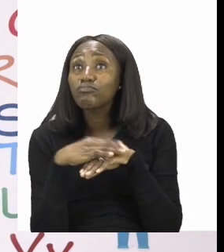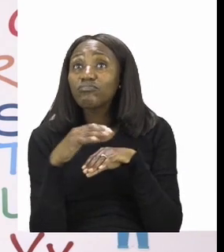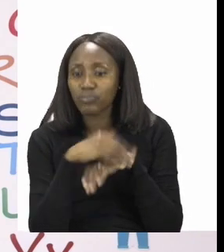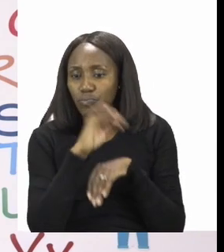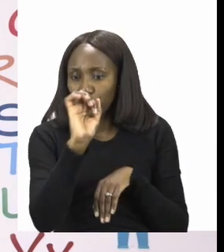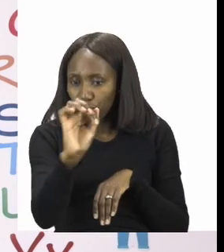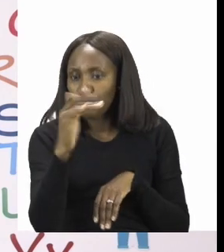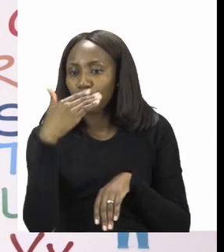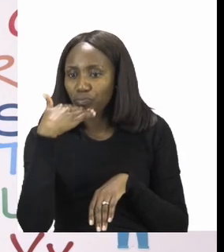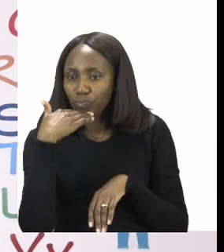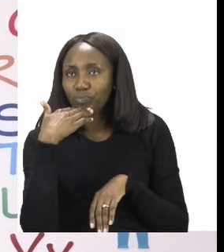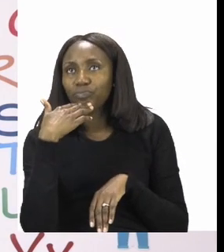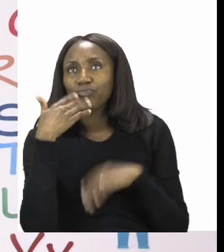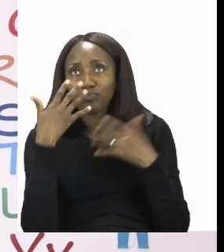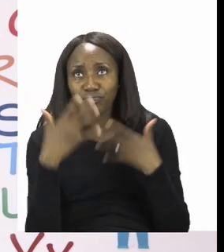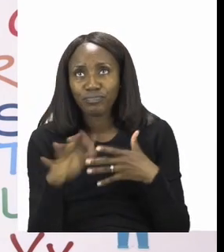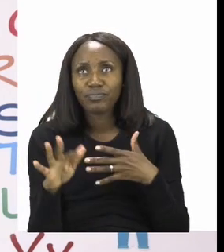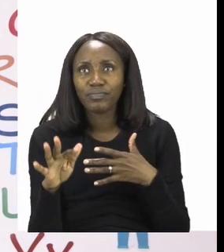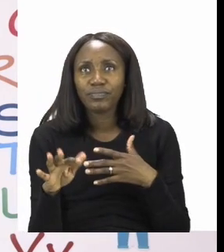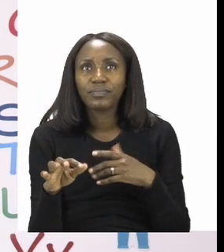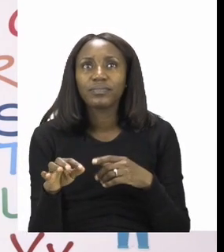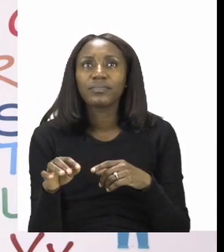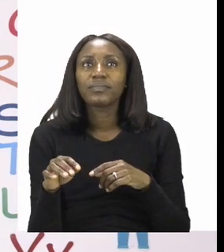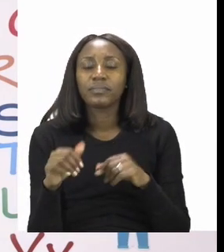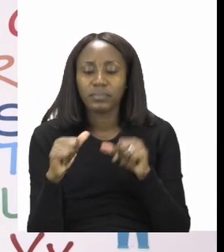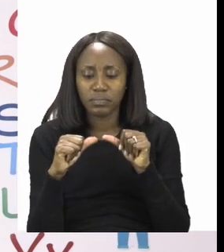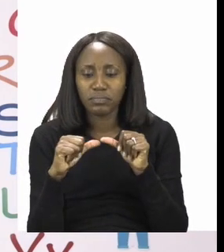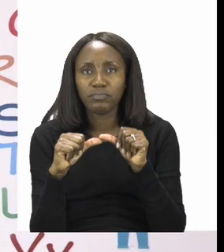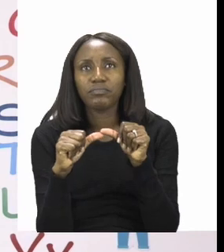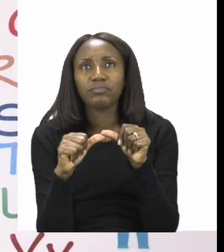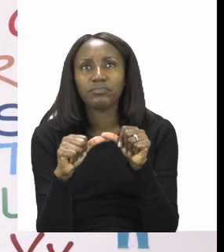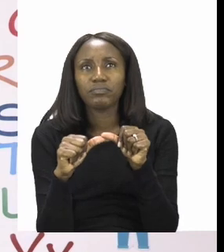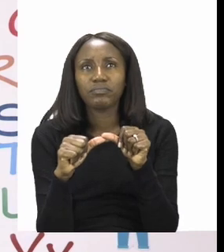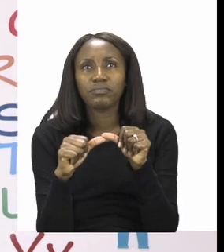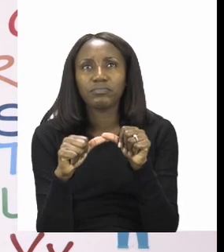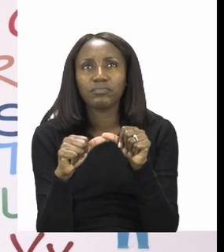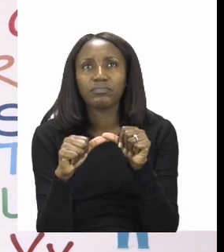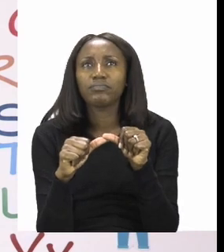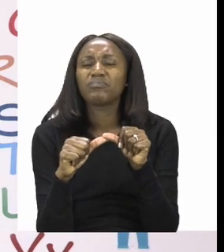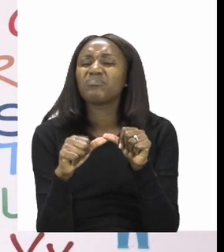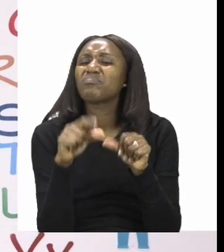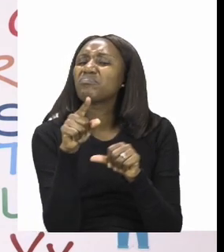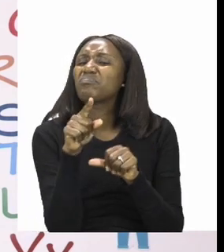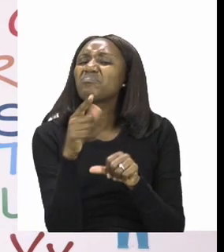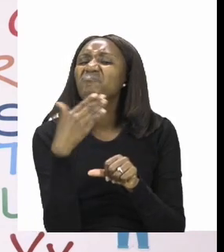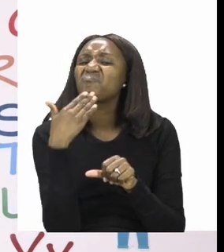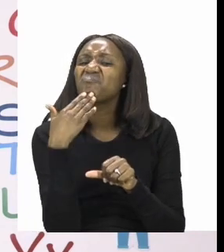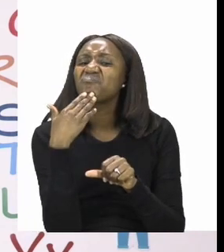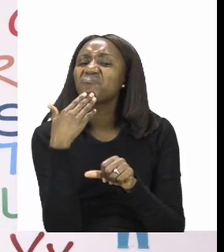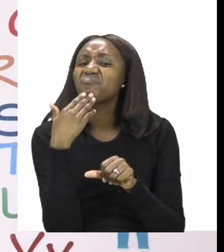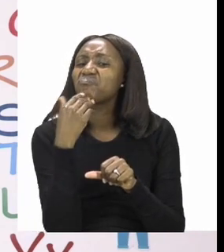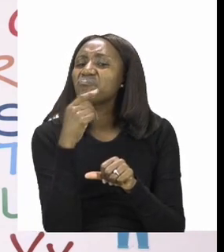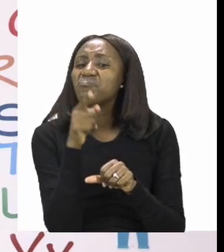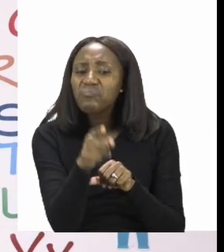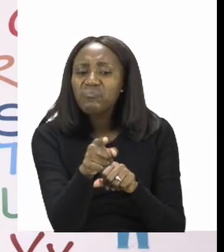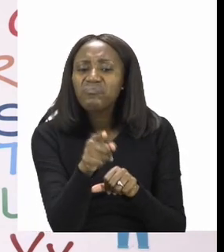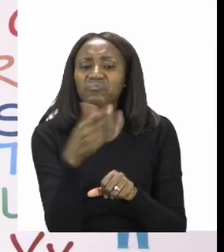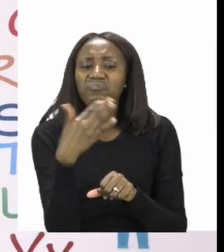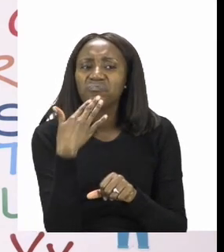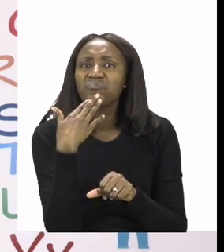shoes. Now the next one is the same. It's also asking whose is